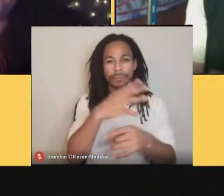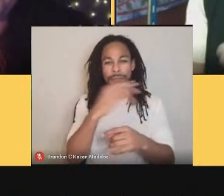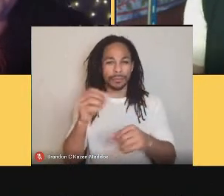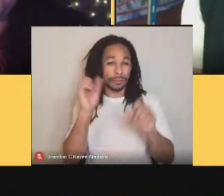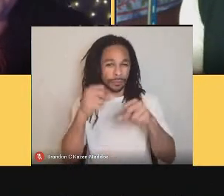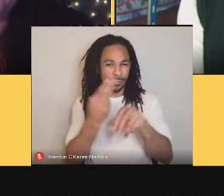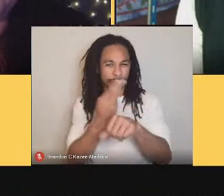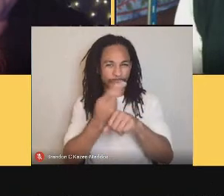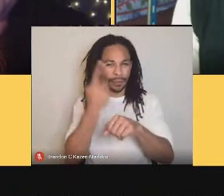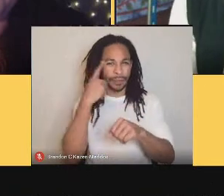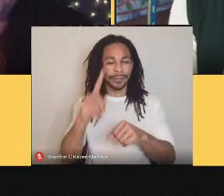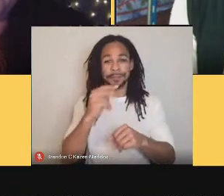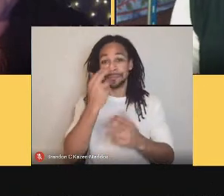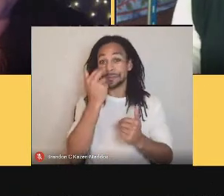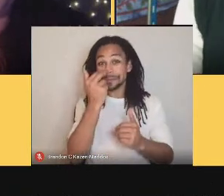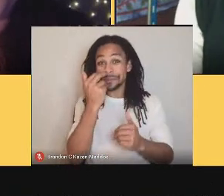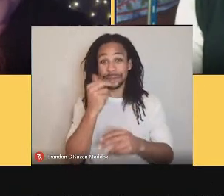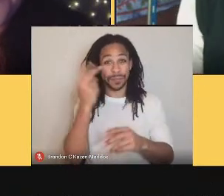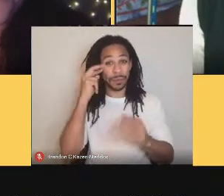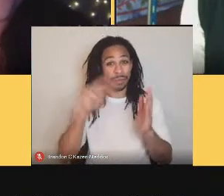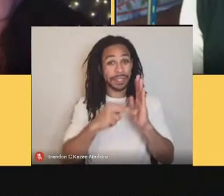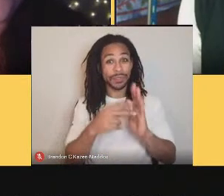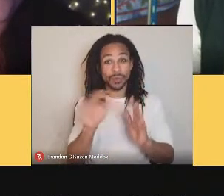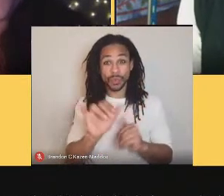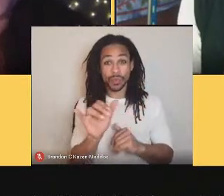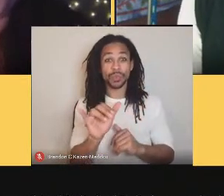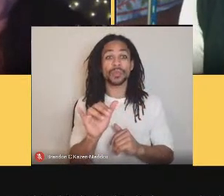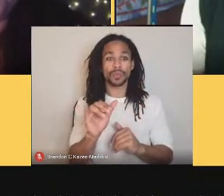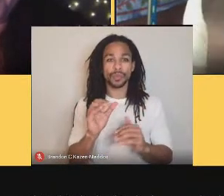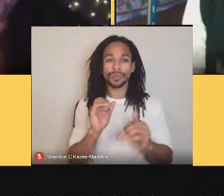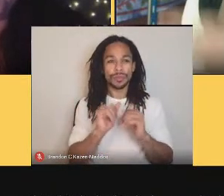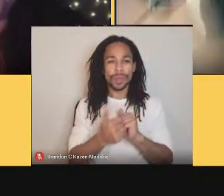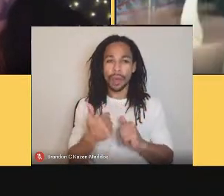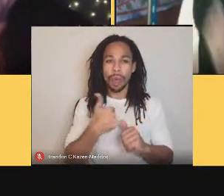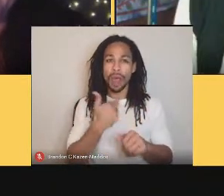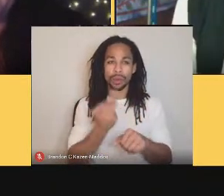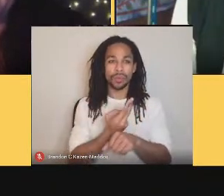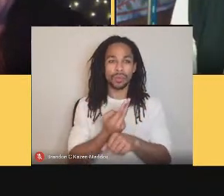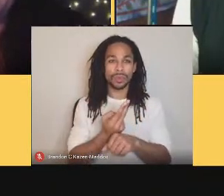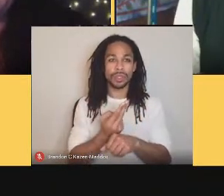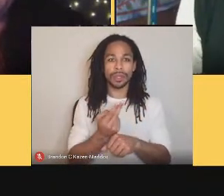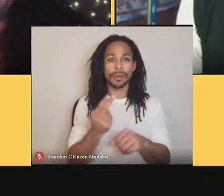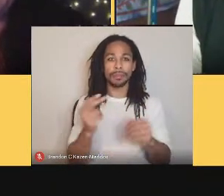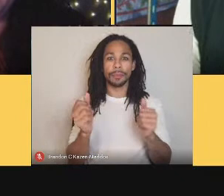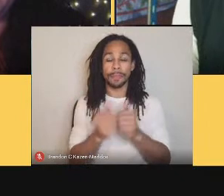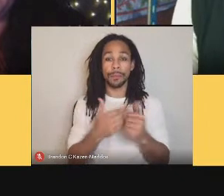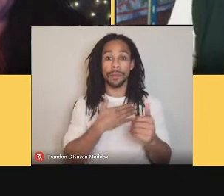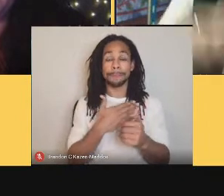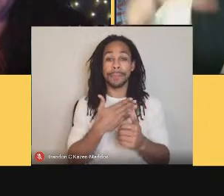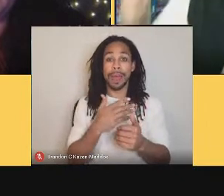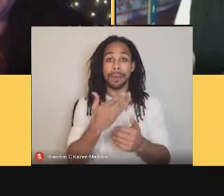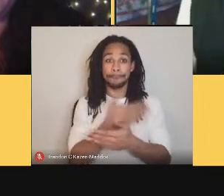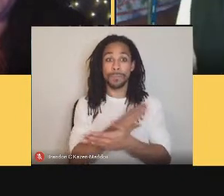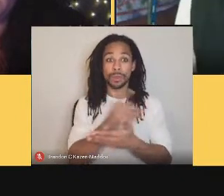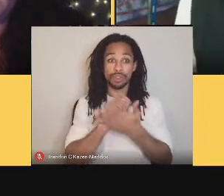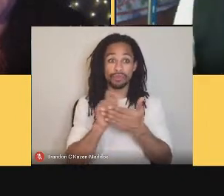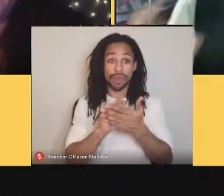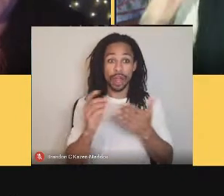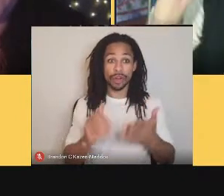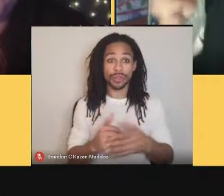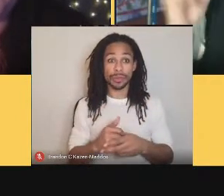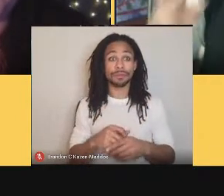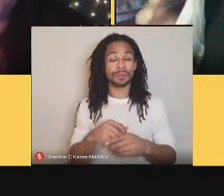used for comedic purposes, which we'll talk about a little bit later, how I use it, how it's used with my composer for Swiss and Lali. That whole thing was built off